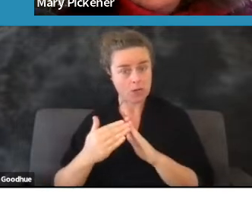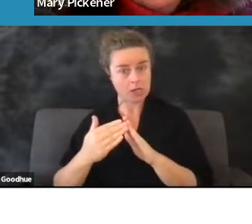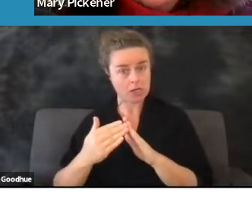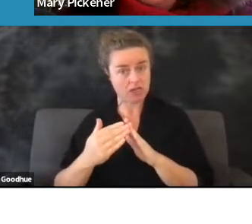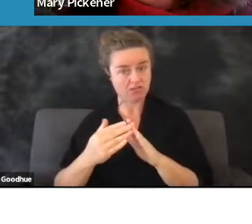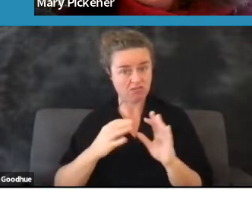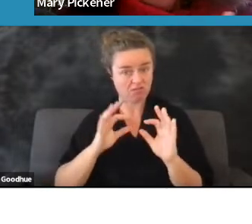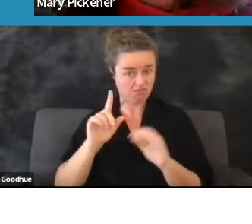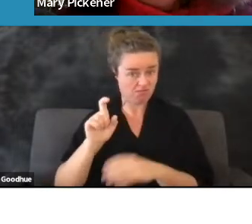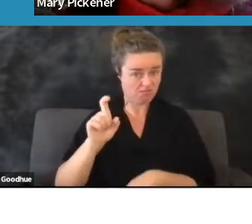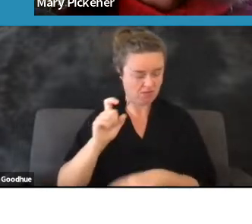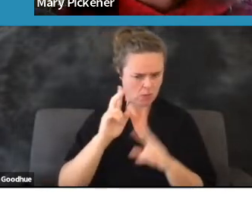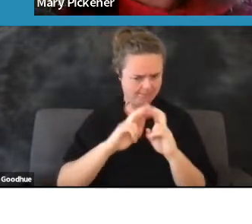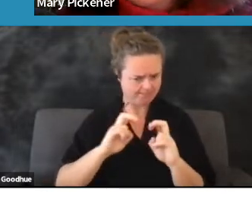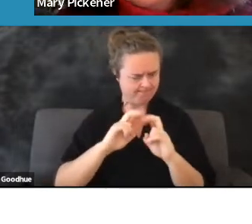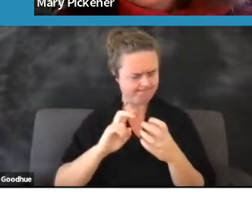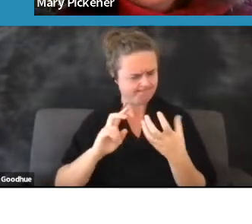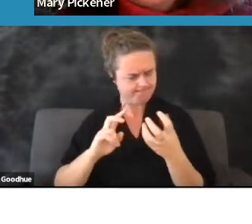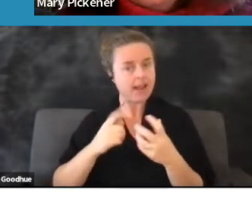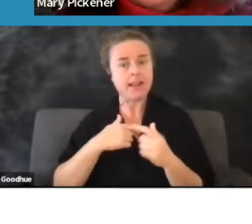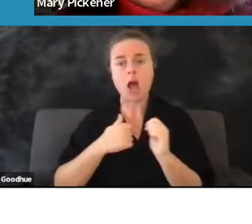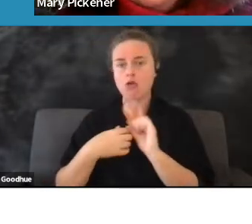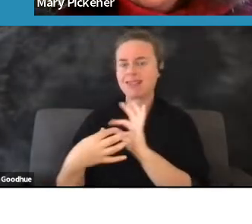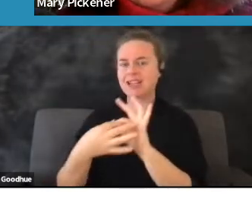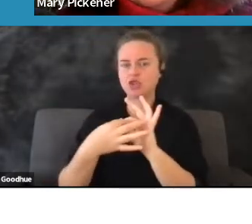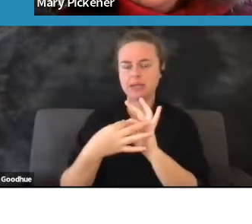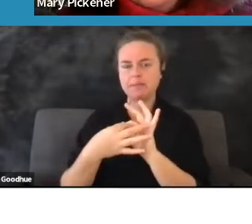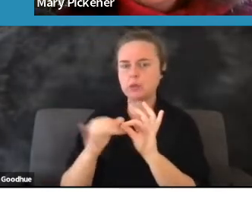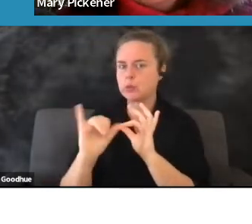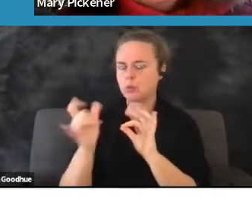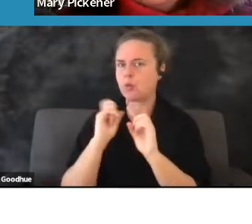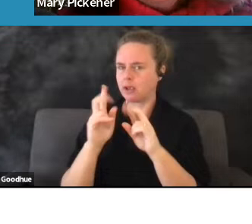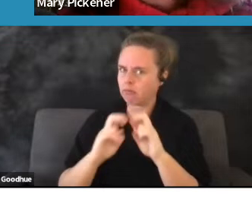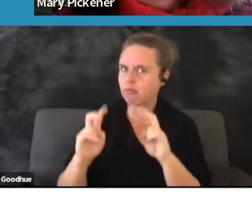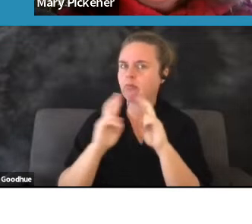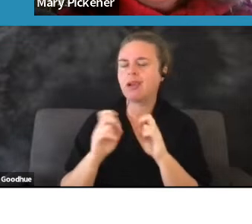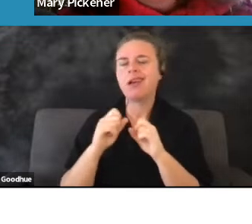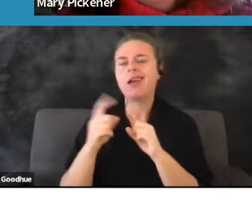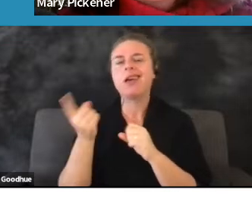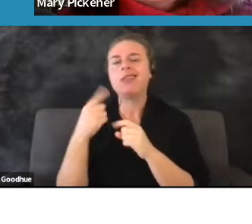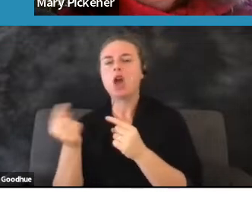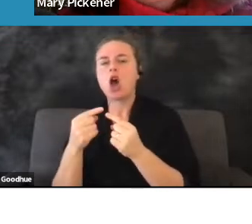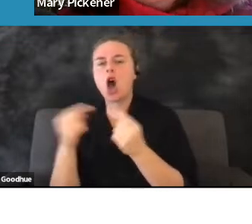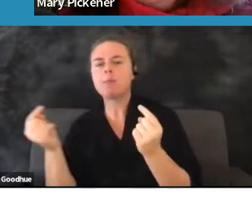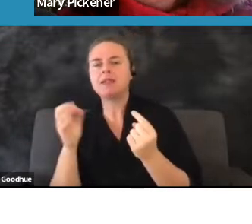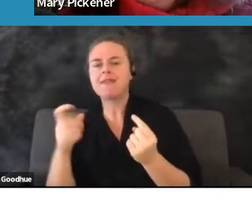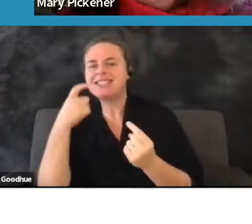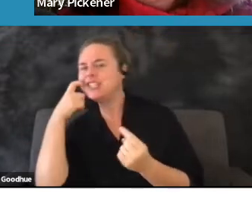and then how our relationships are, as Chris pointed out, the opposite of addiction is connection.